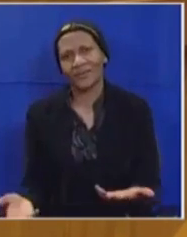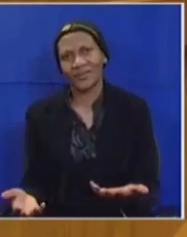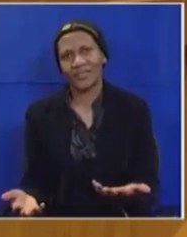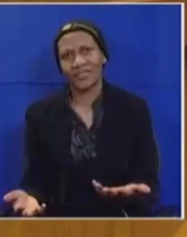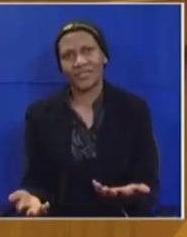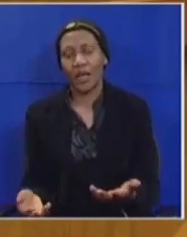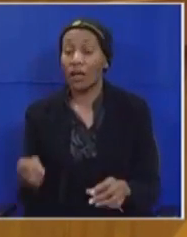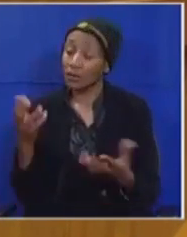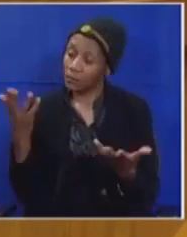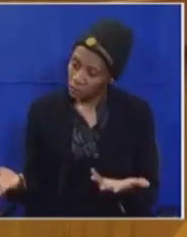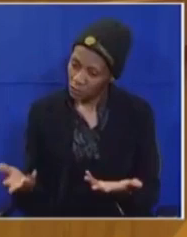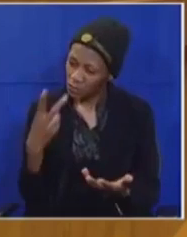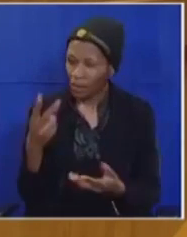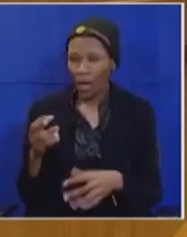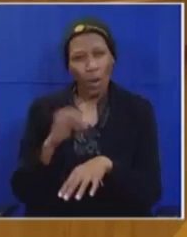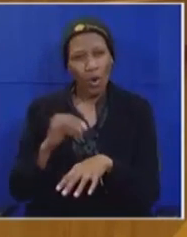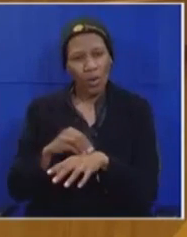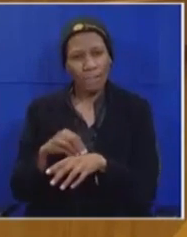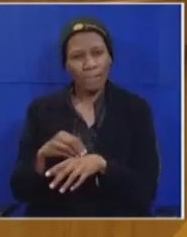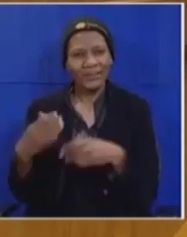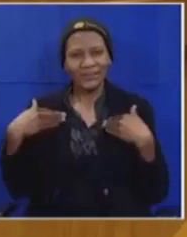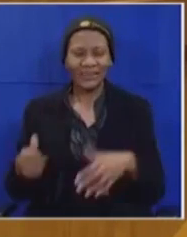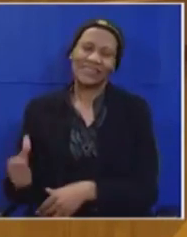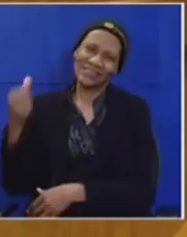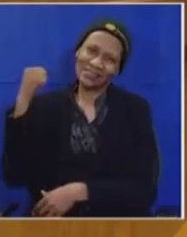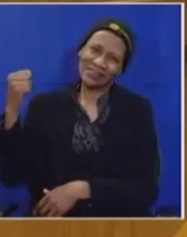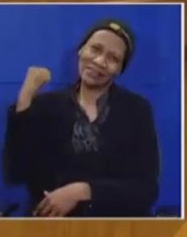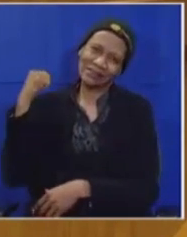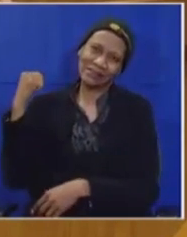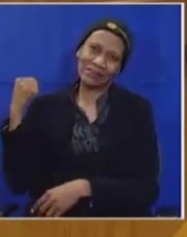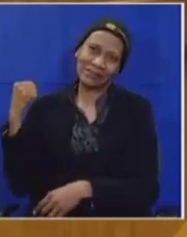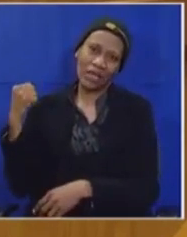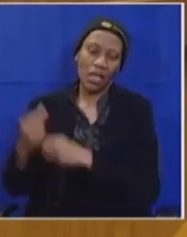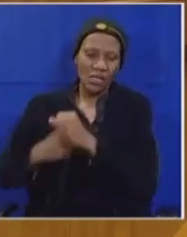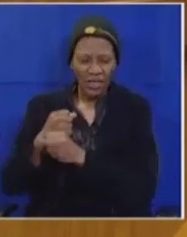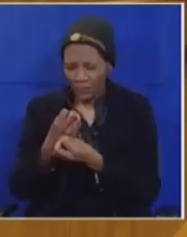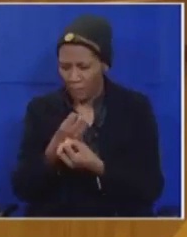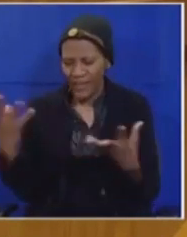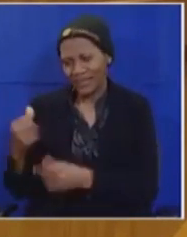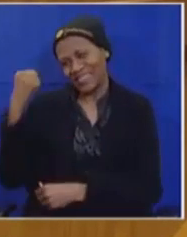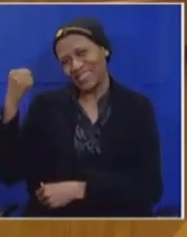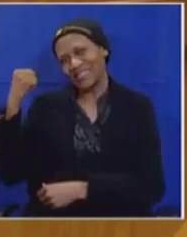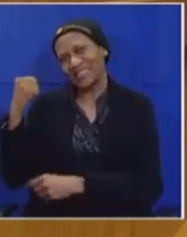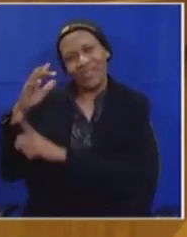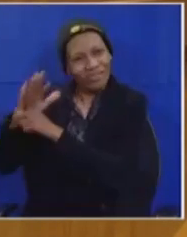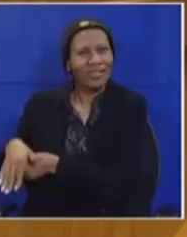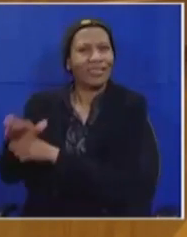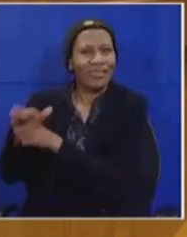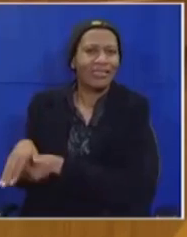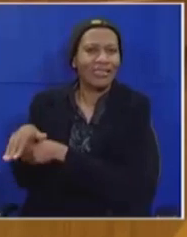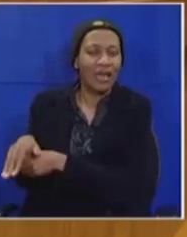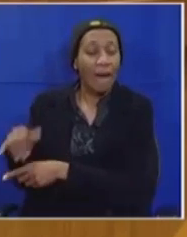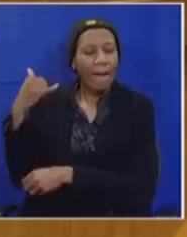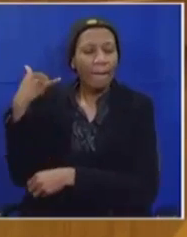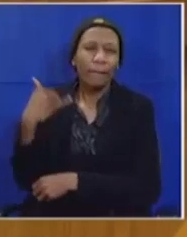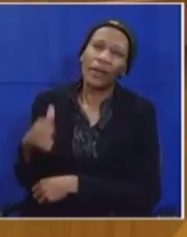is a historical injustice that was committed many years ago. The wound continues